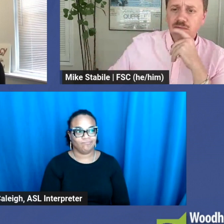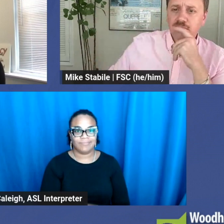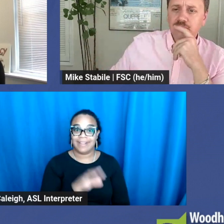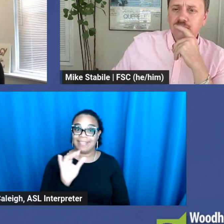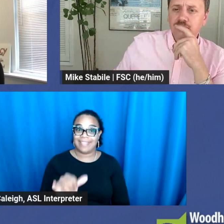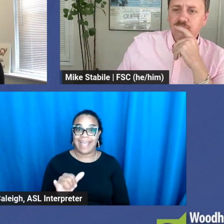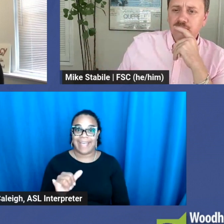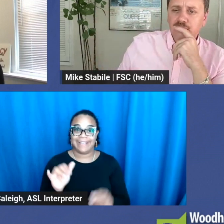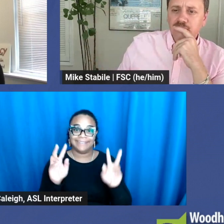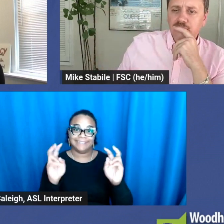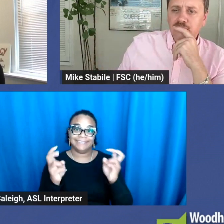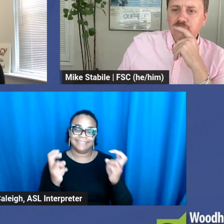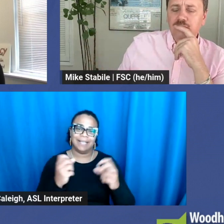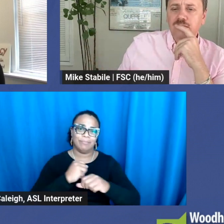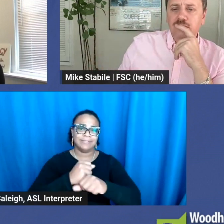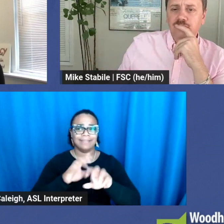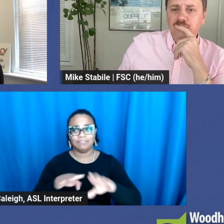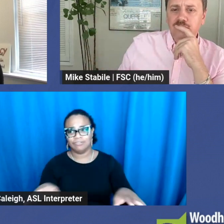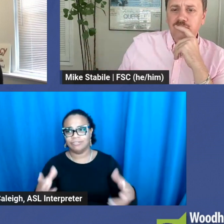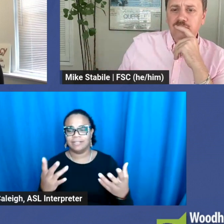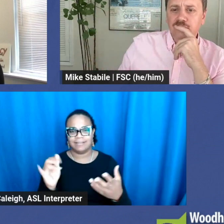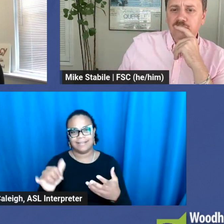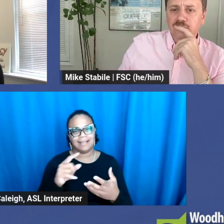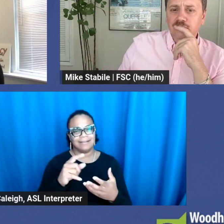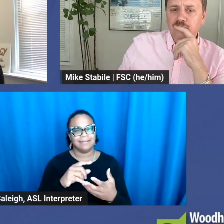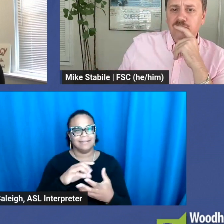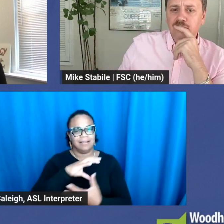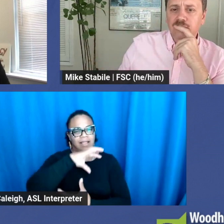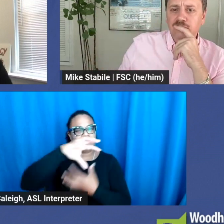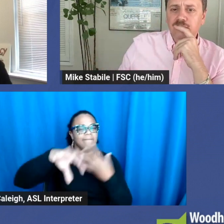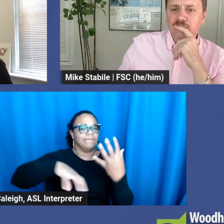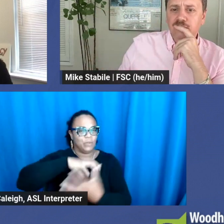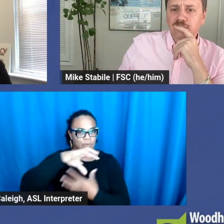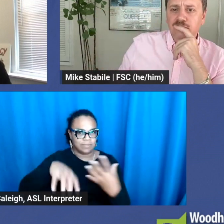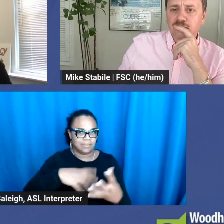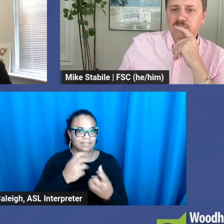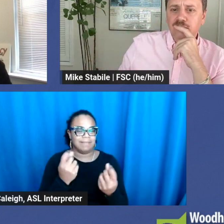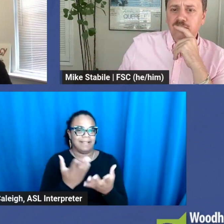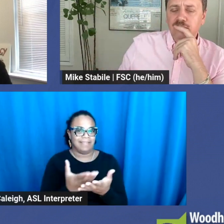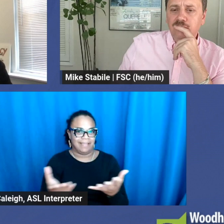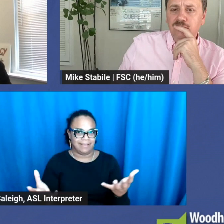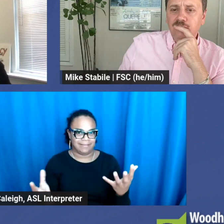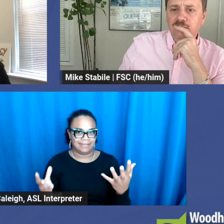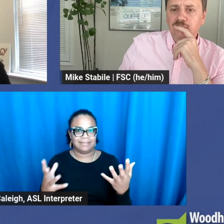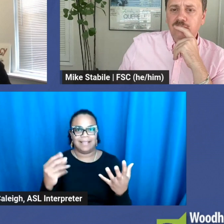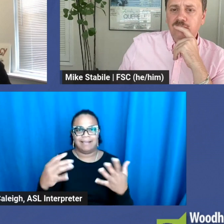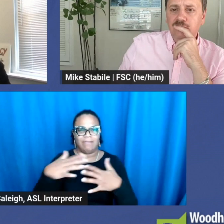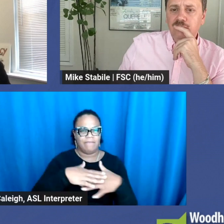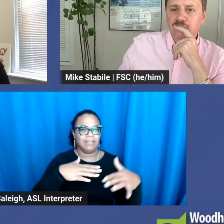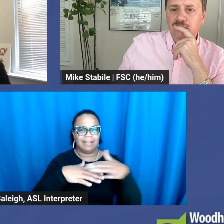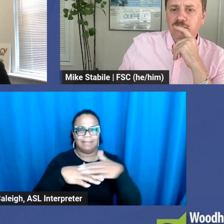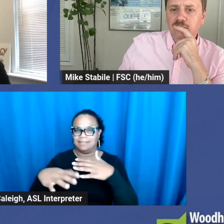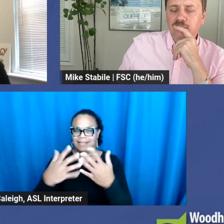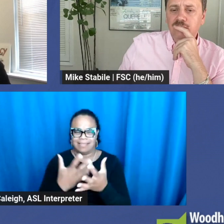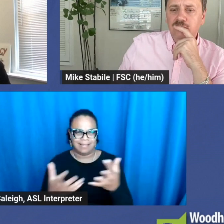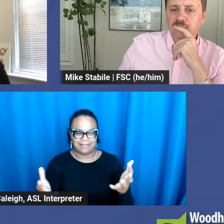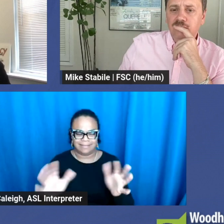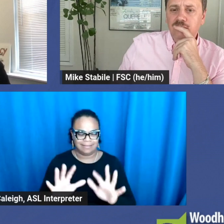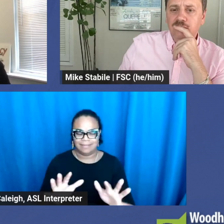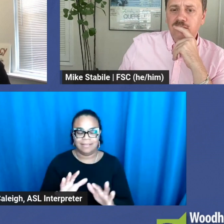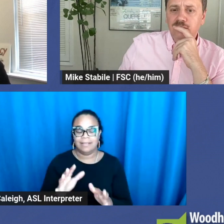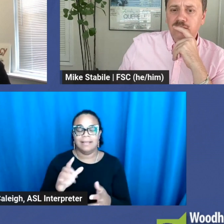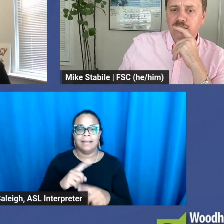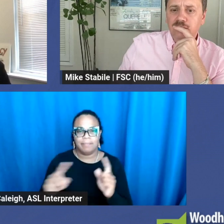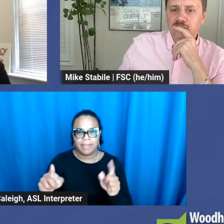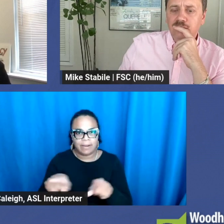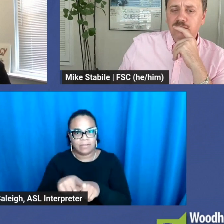it confuses a number of things and conflates some different things. One thing that I think it really ignores is how much young